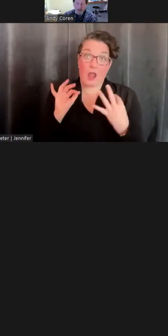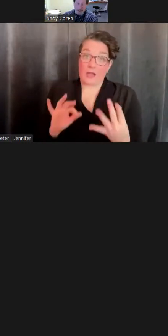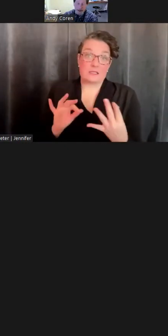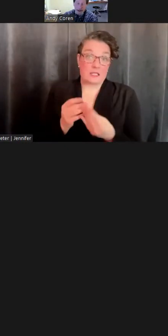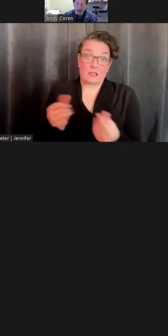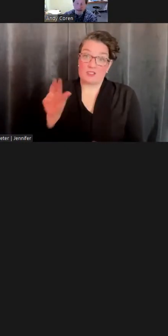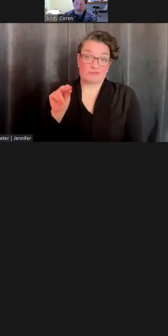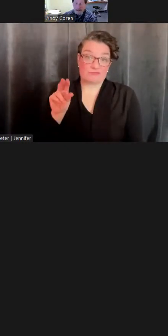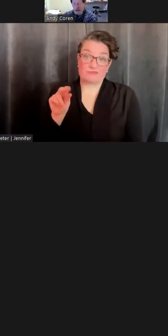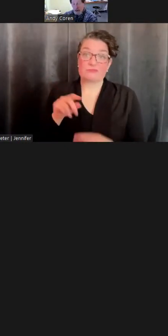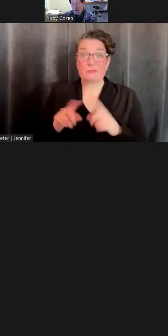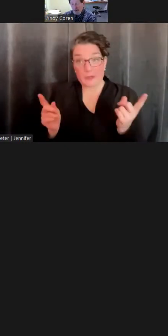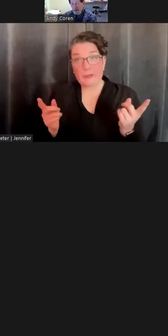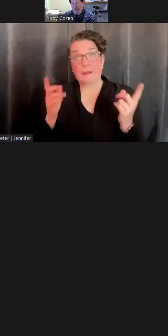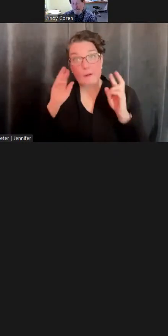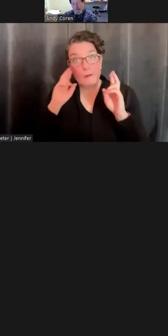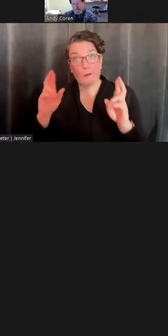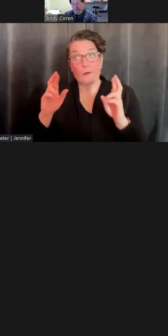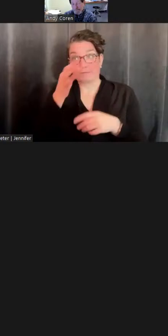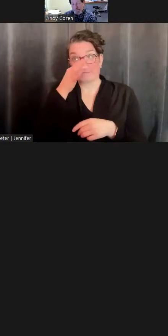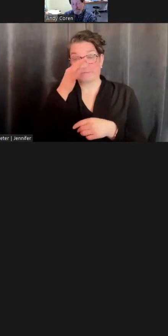medications coming into the county. That's our hope.